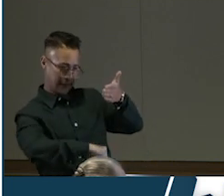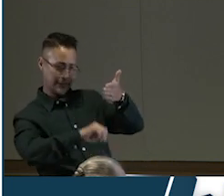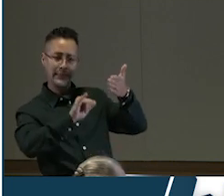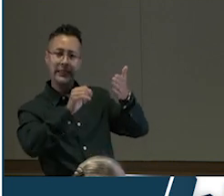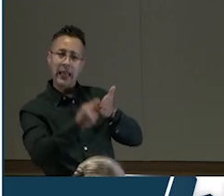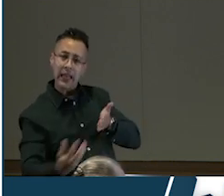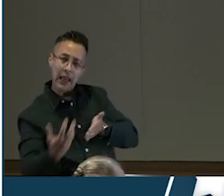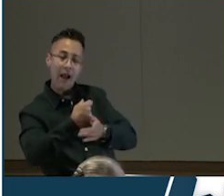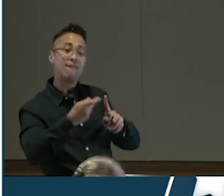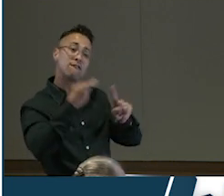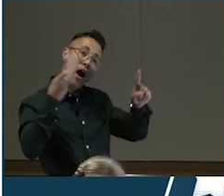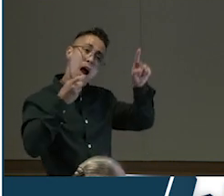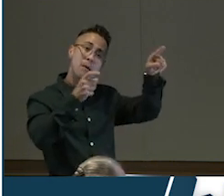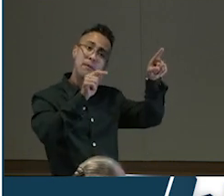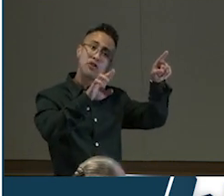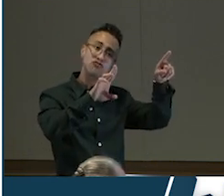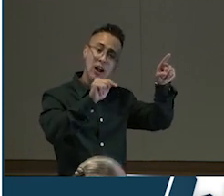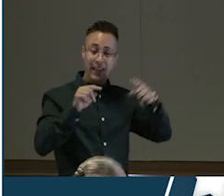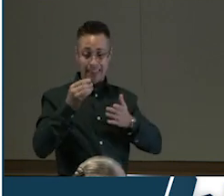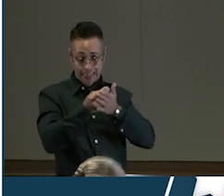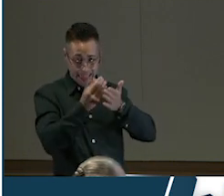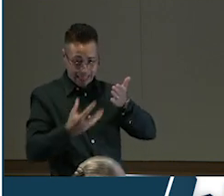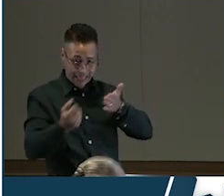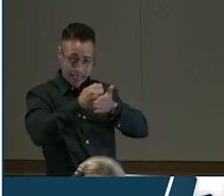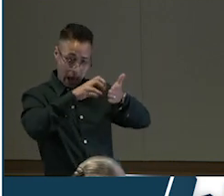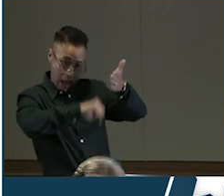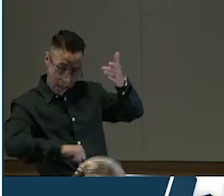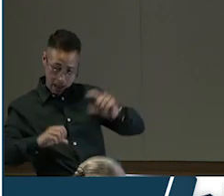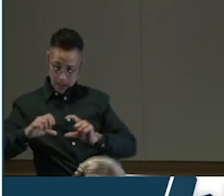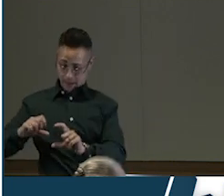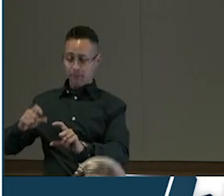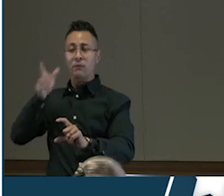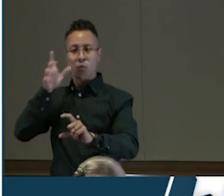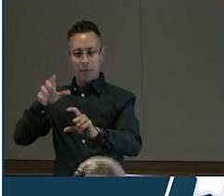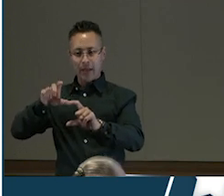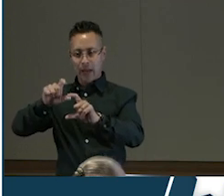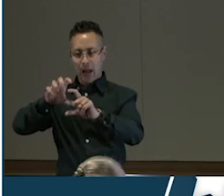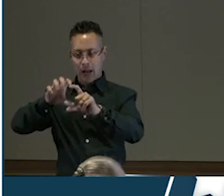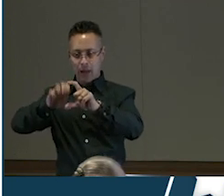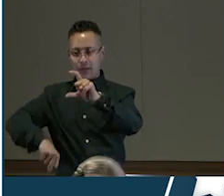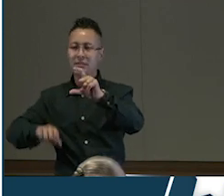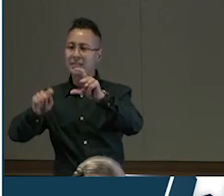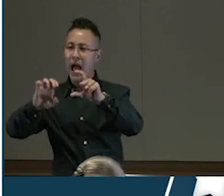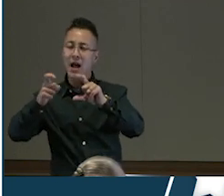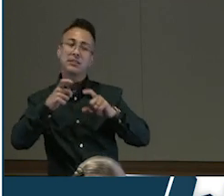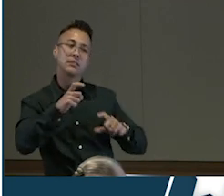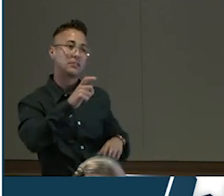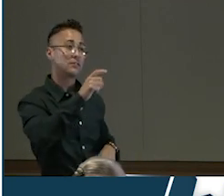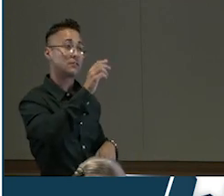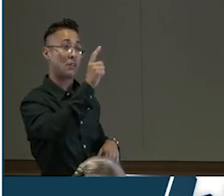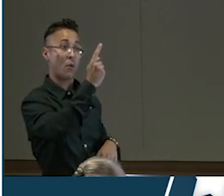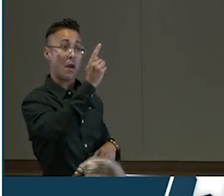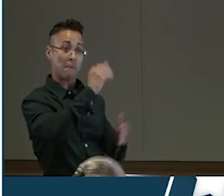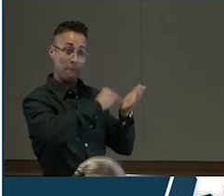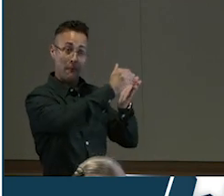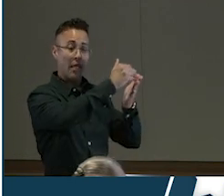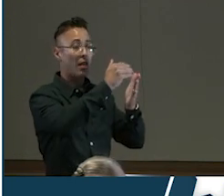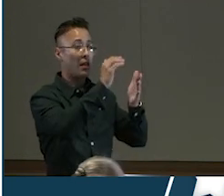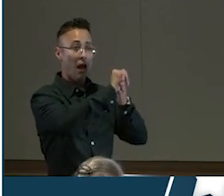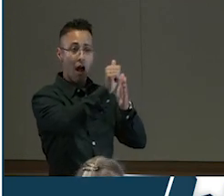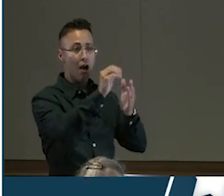That income is going to get taxed. The $1 million, tax-free, but the growth on the $1 million pays